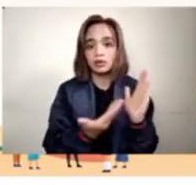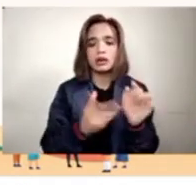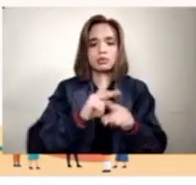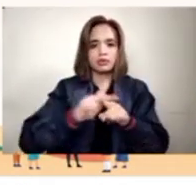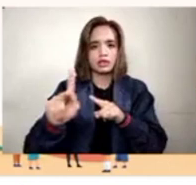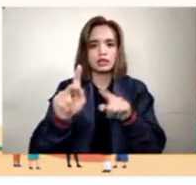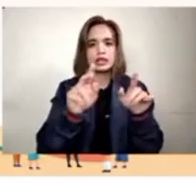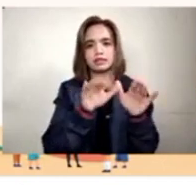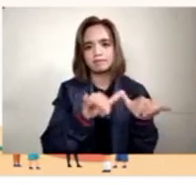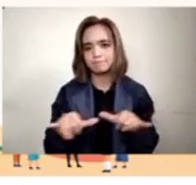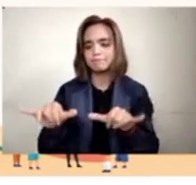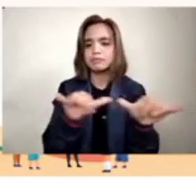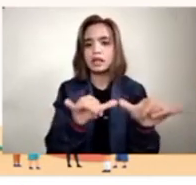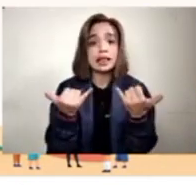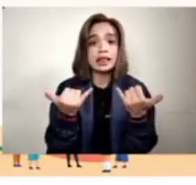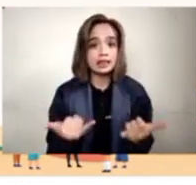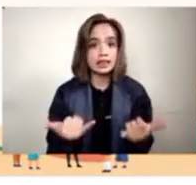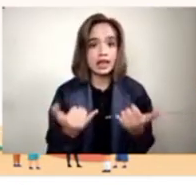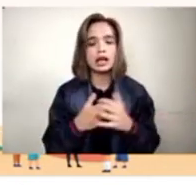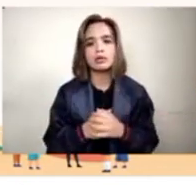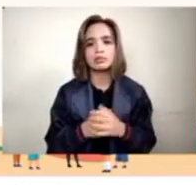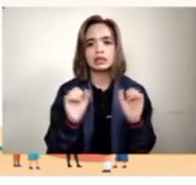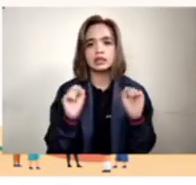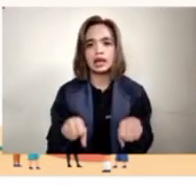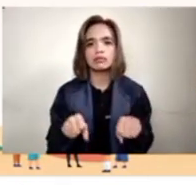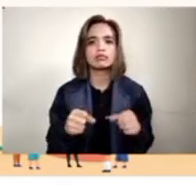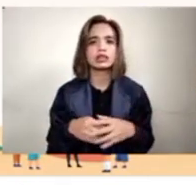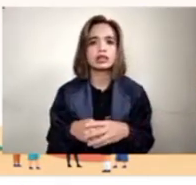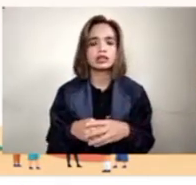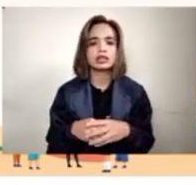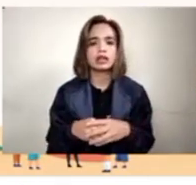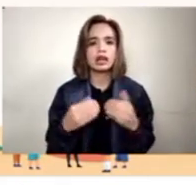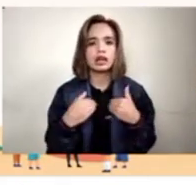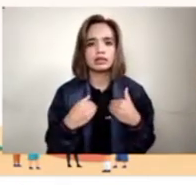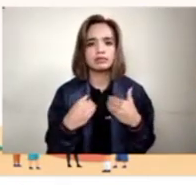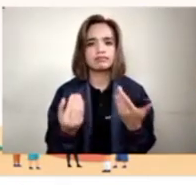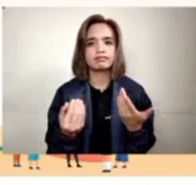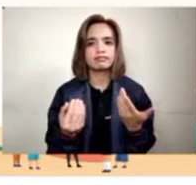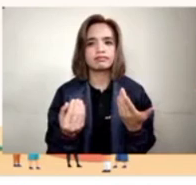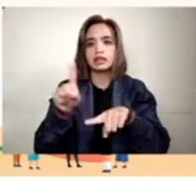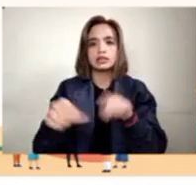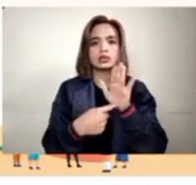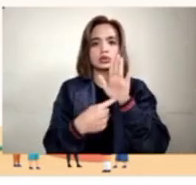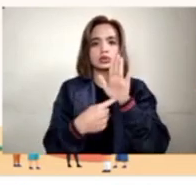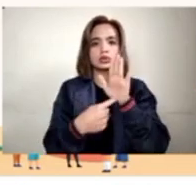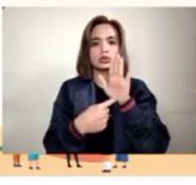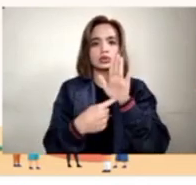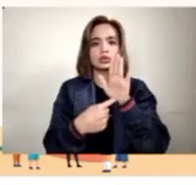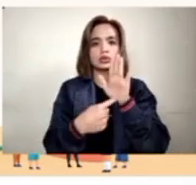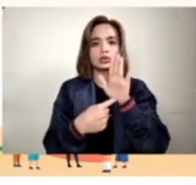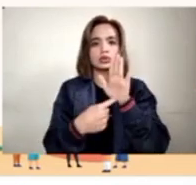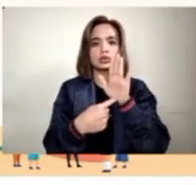basis of professional standards. And later on, we will reward and incentivize teachers based on